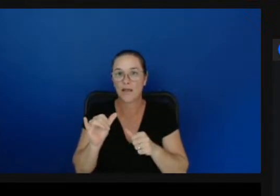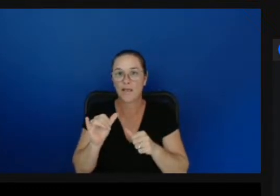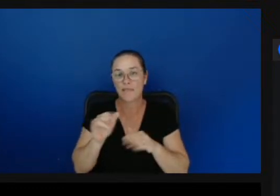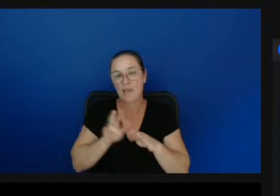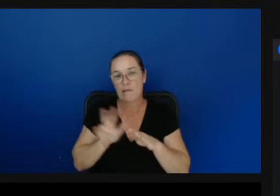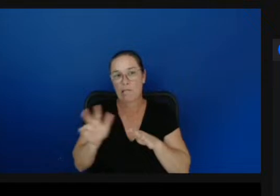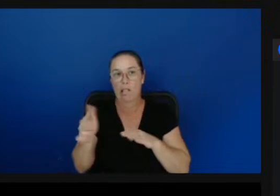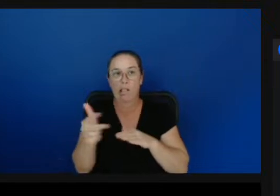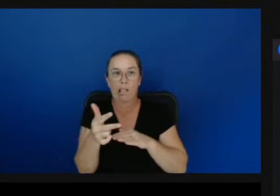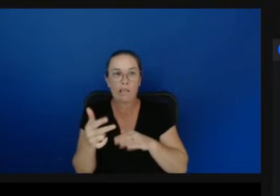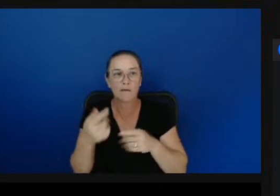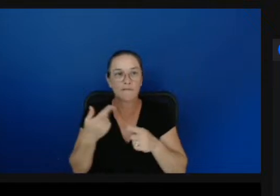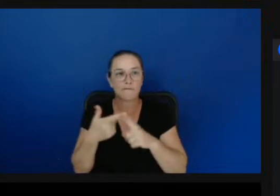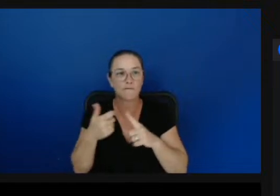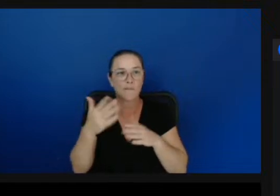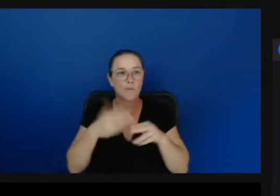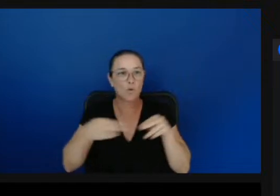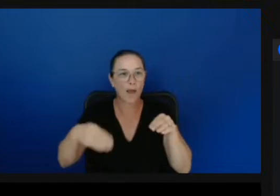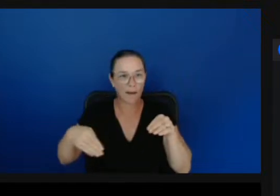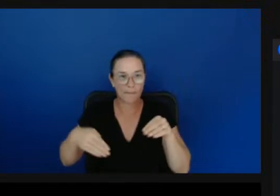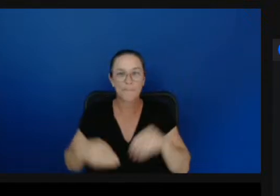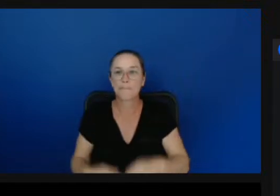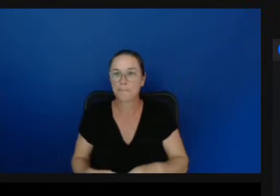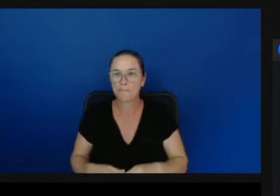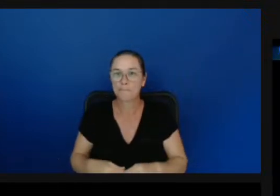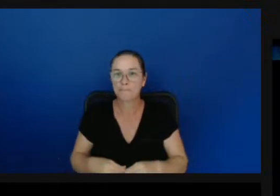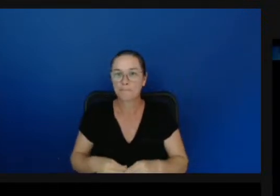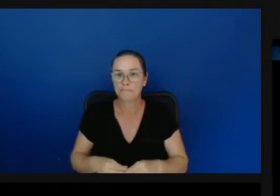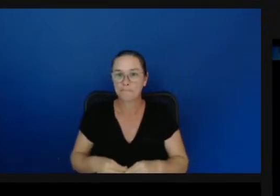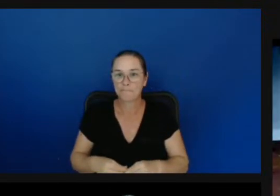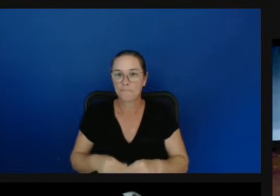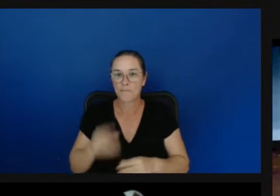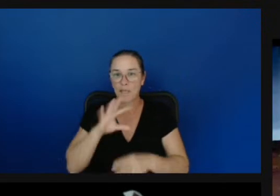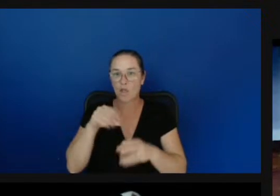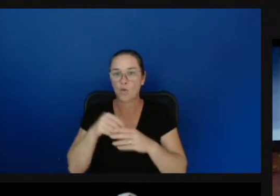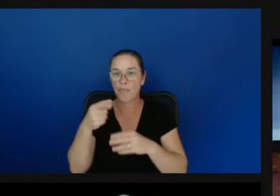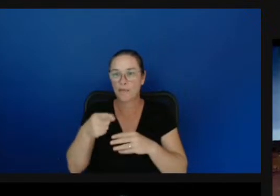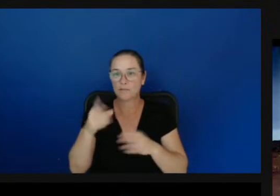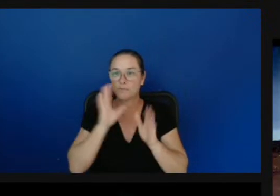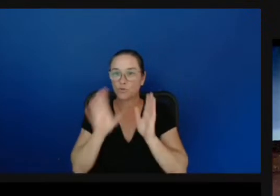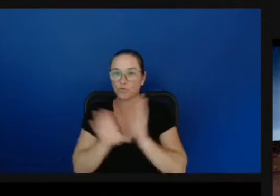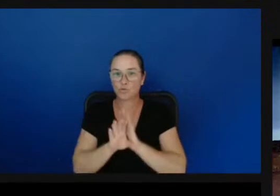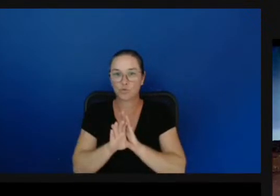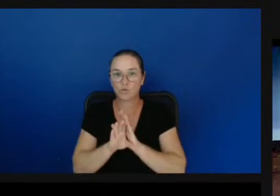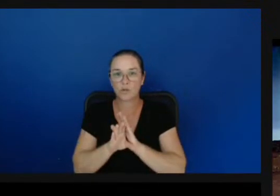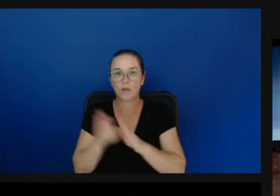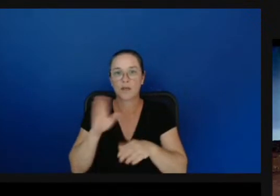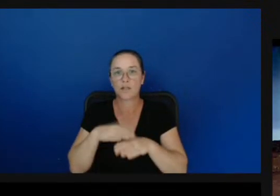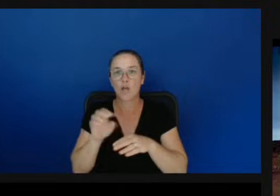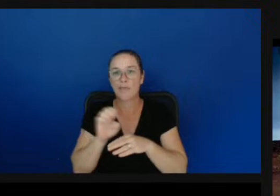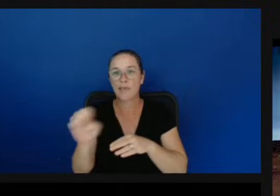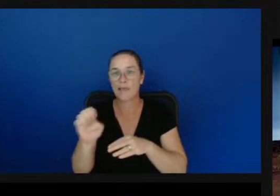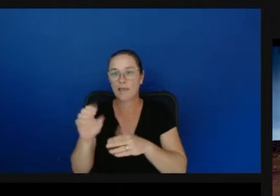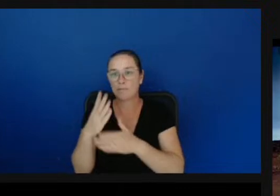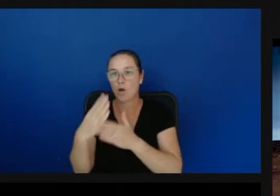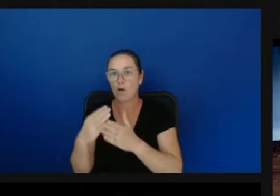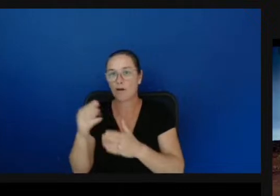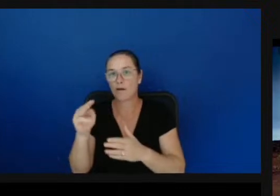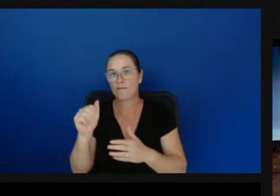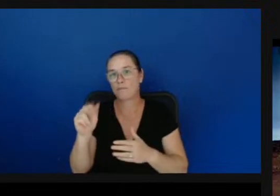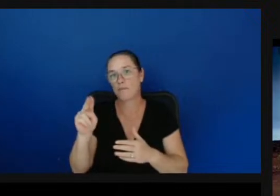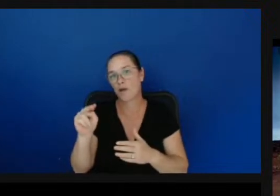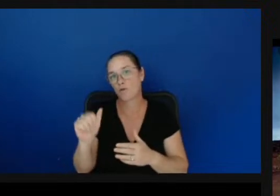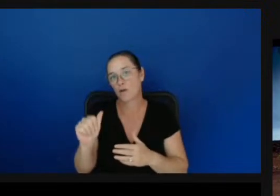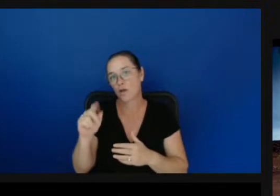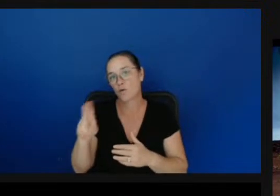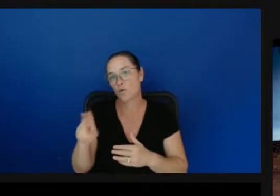by that recent intrusion. They include this photograph, which is on the east side of Maunaulu. Here's Maunaulu.